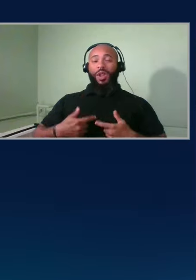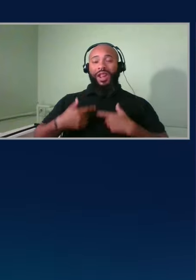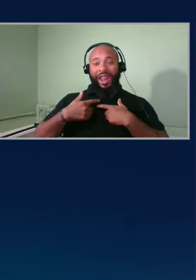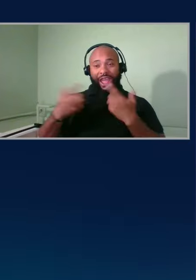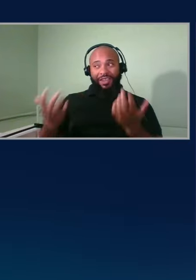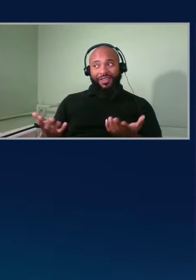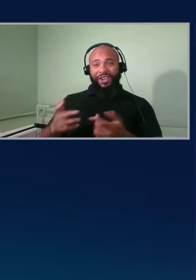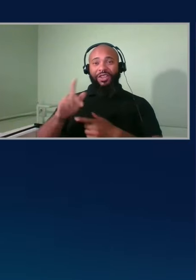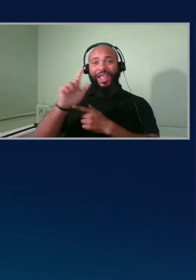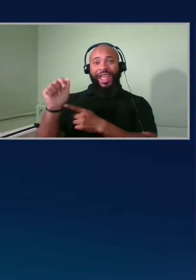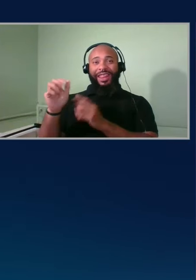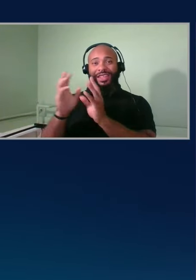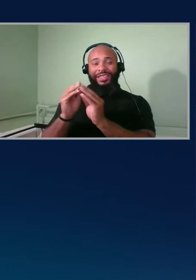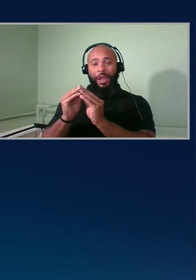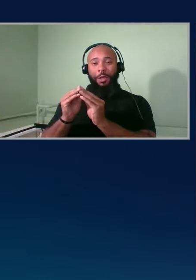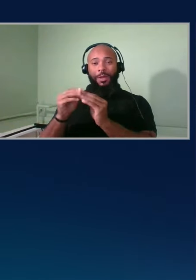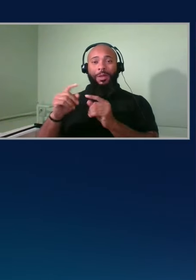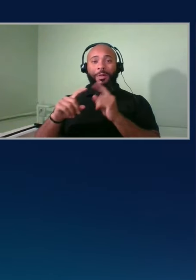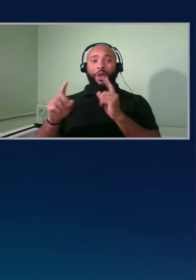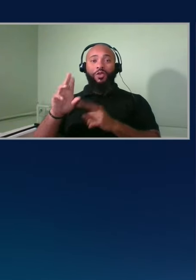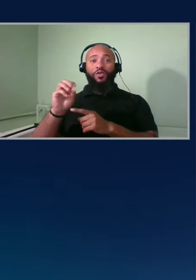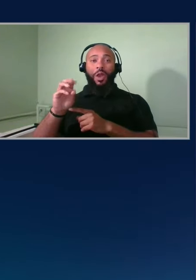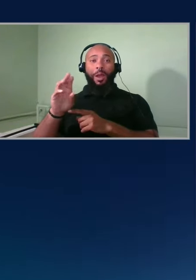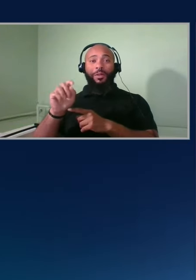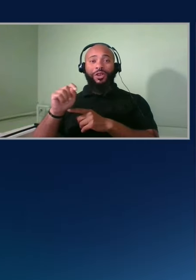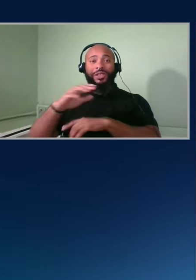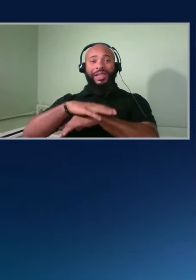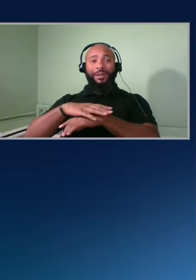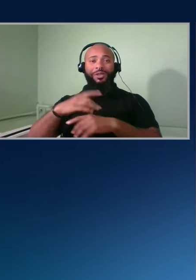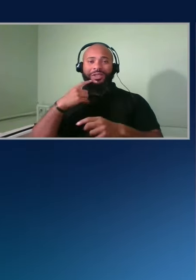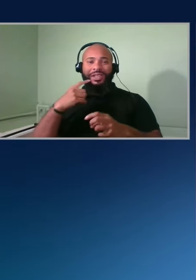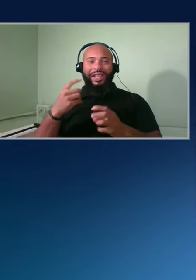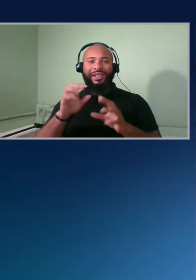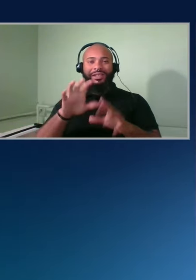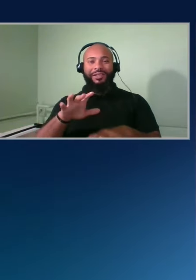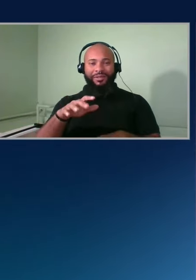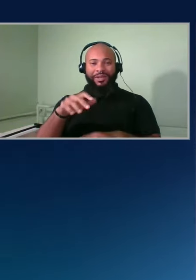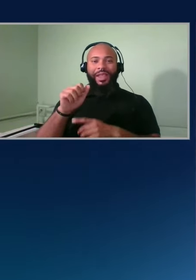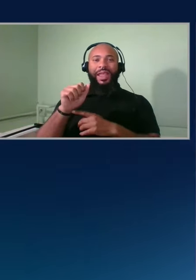But Robert Table says APN has so much good stuff available, it's worth